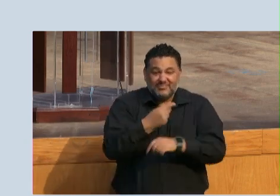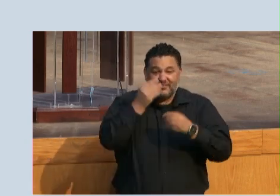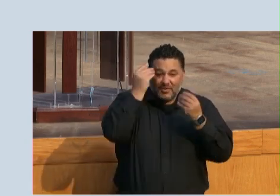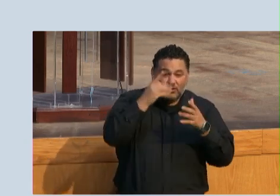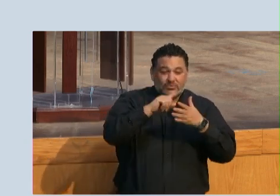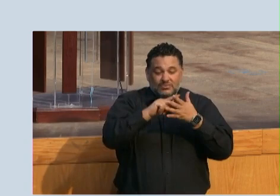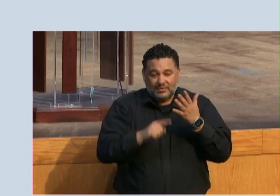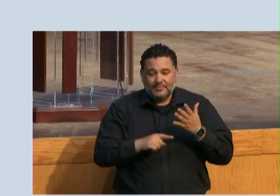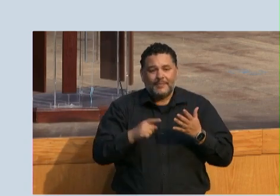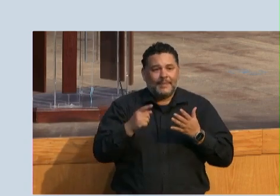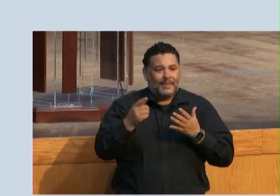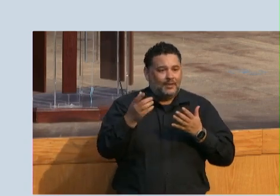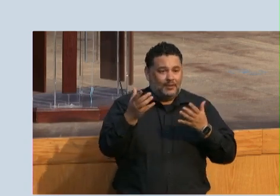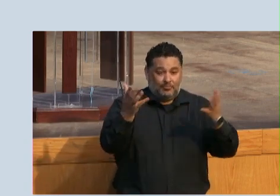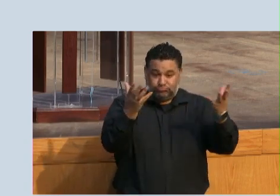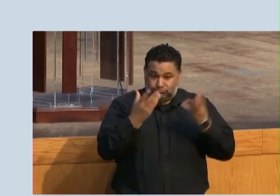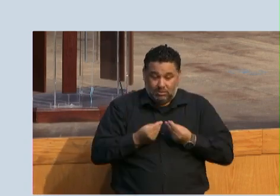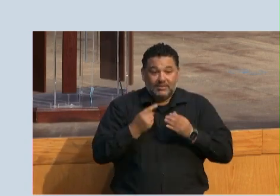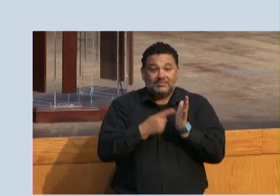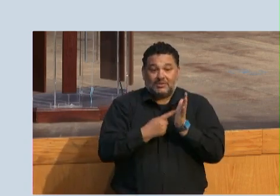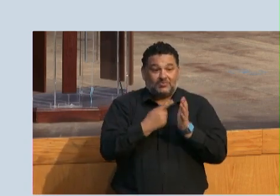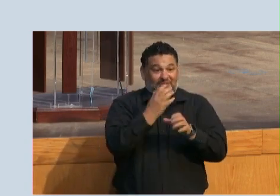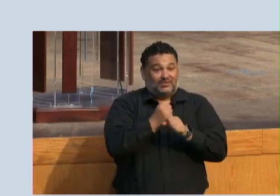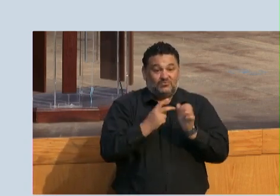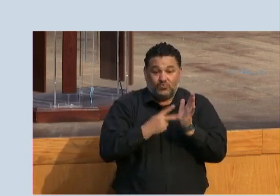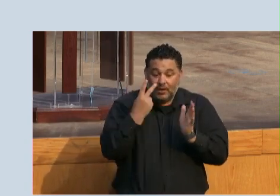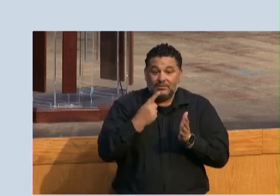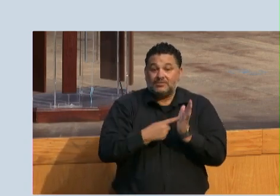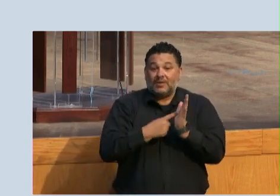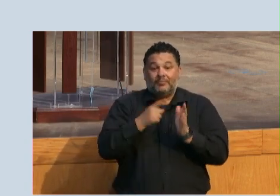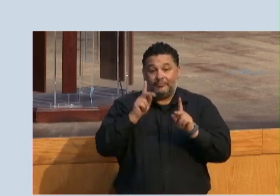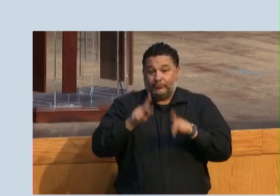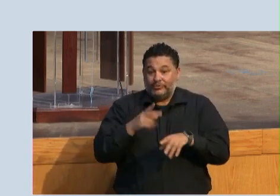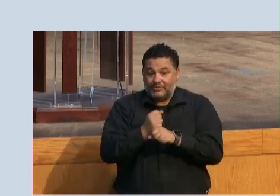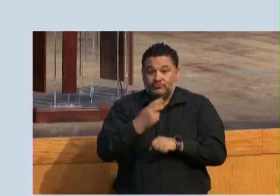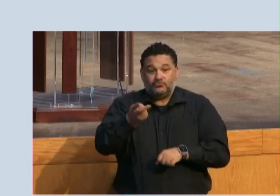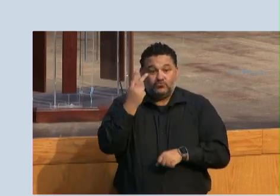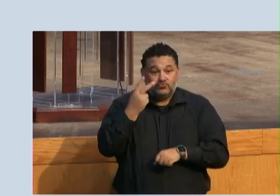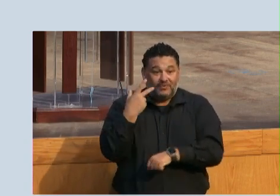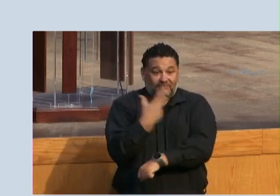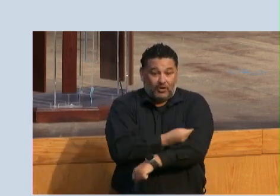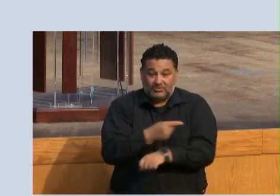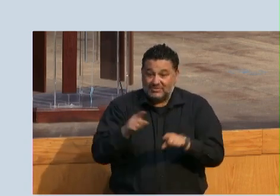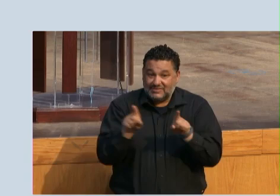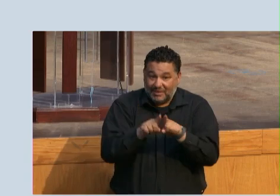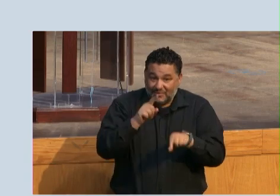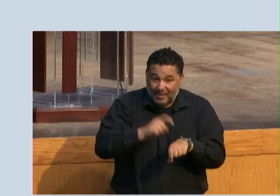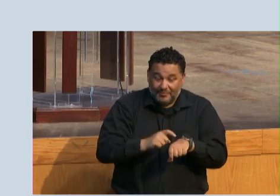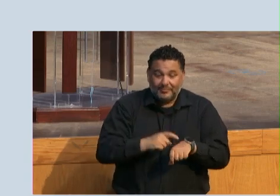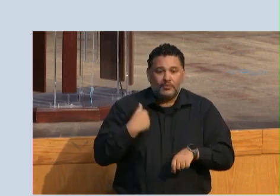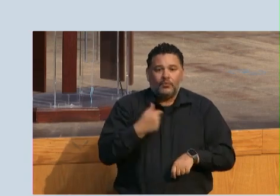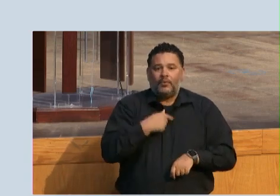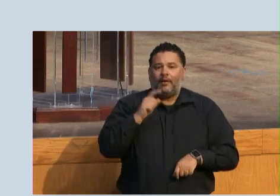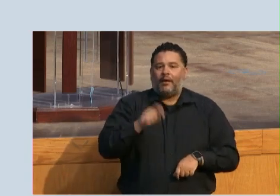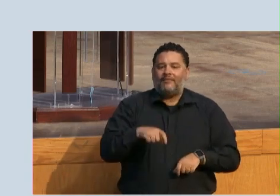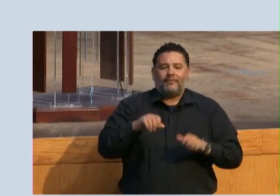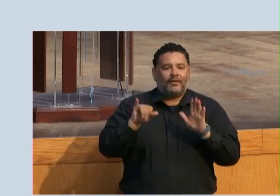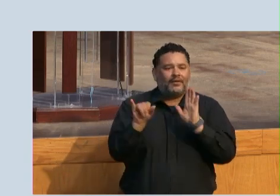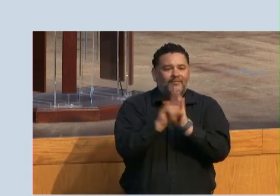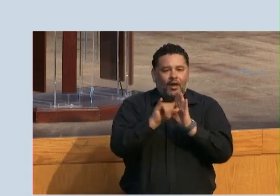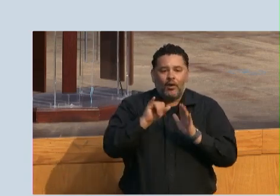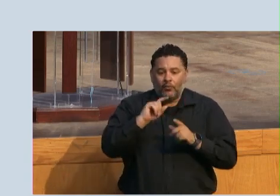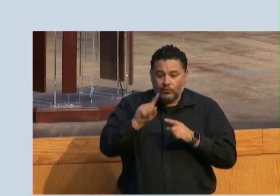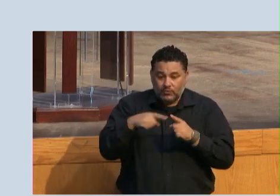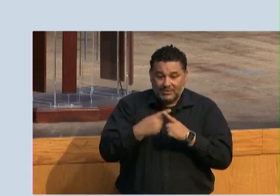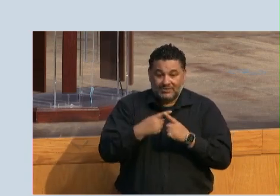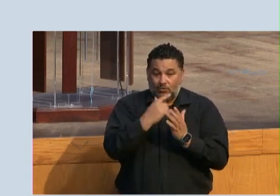those records come through twice. Sometimes somebody gets 2 vaccinations at the same time. And we have to identify when a